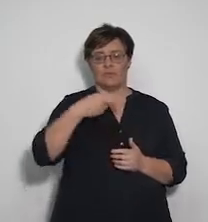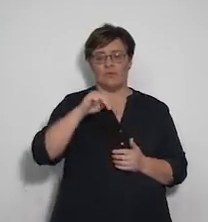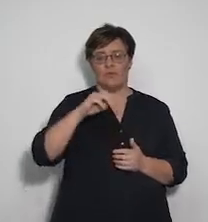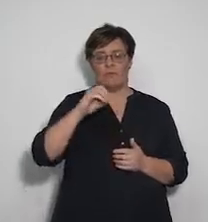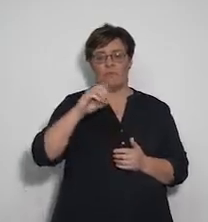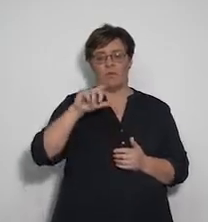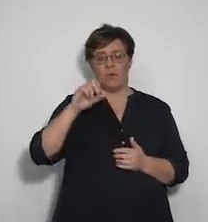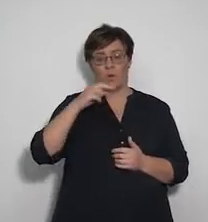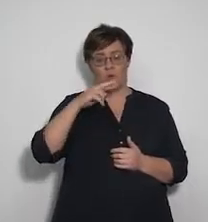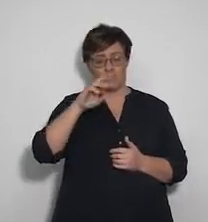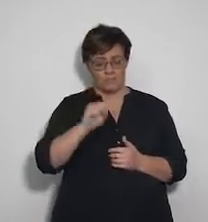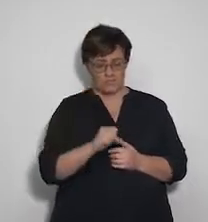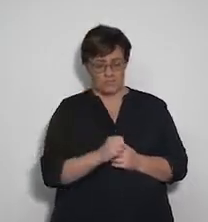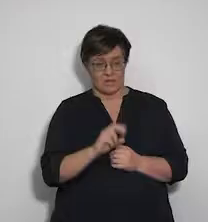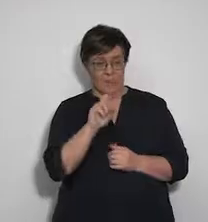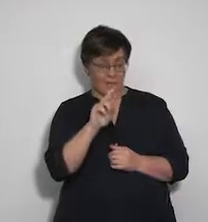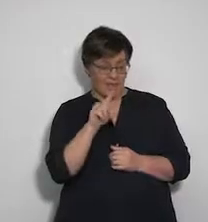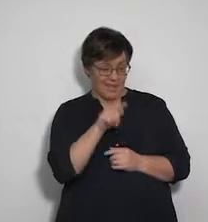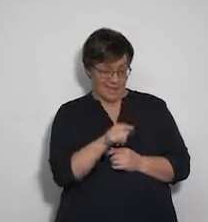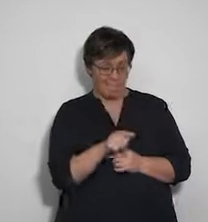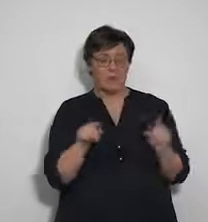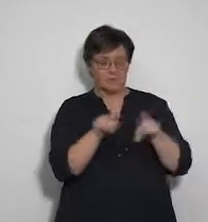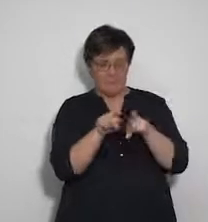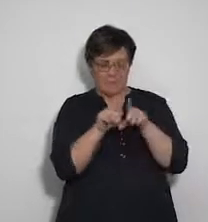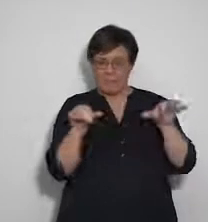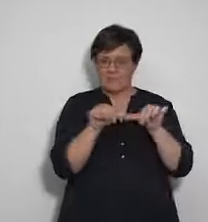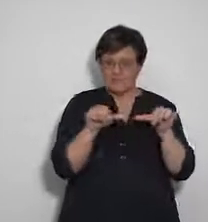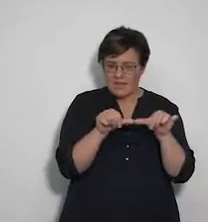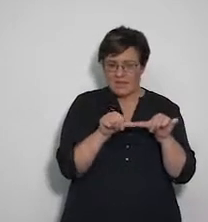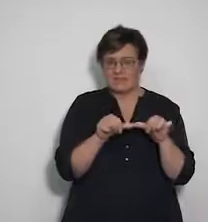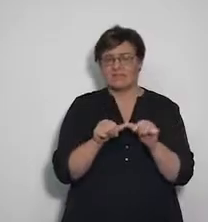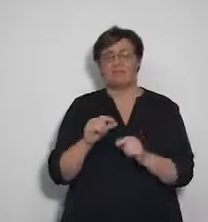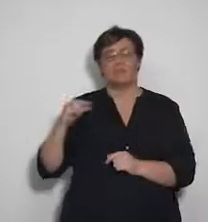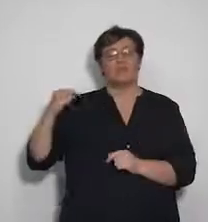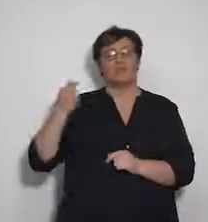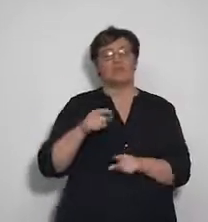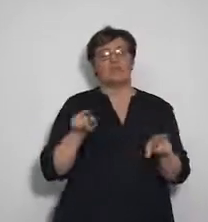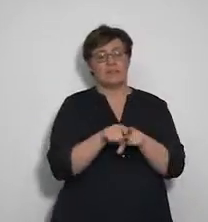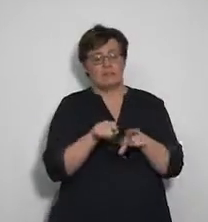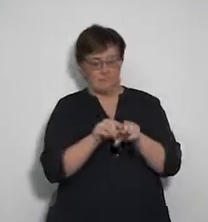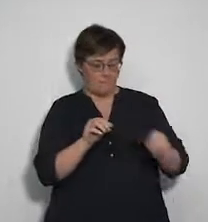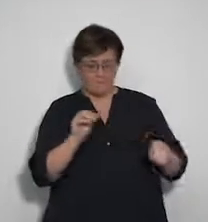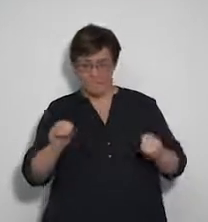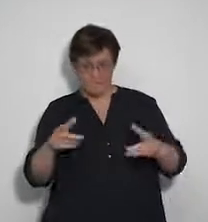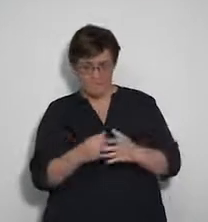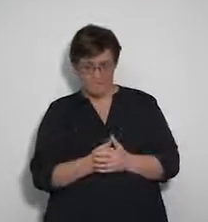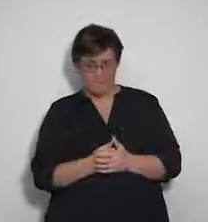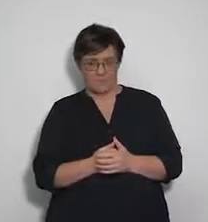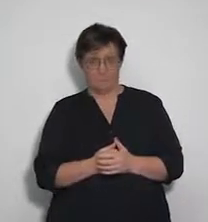homologous pair of chromosomes. Again, chromosomes that are similar in shape, size, and have genes at the same location.